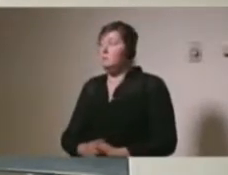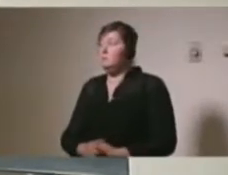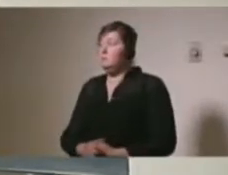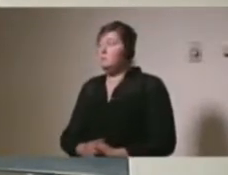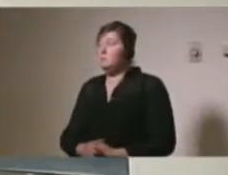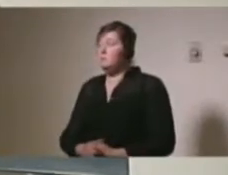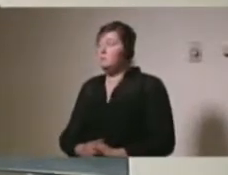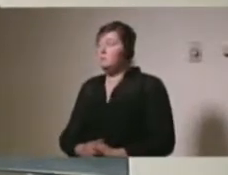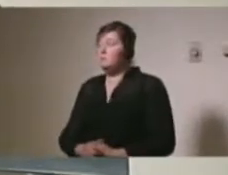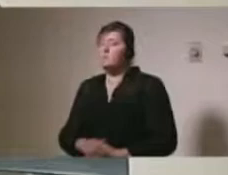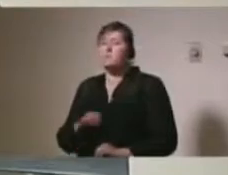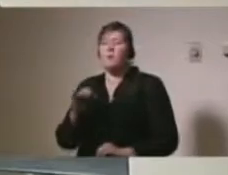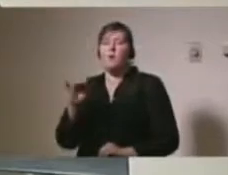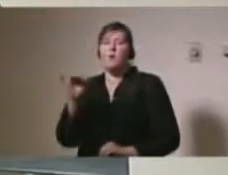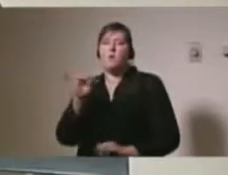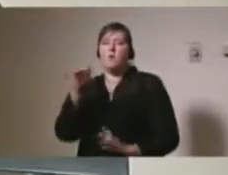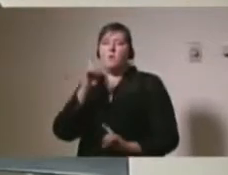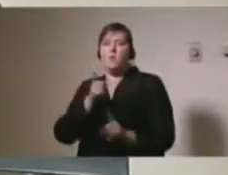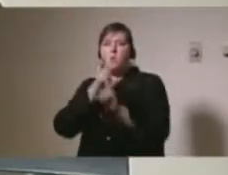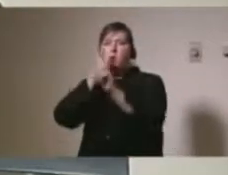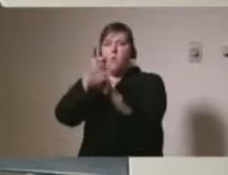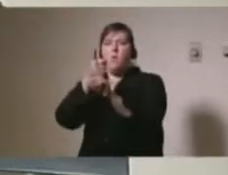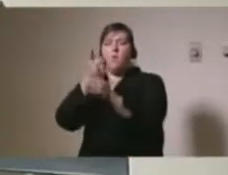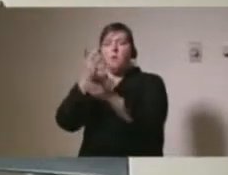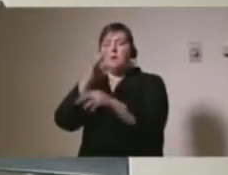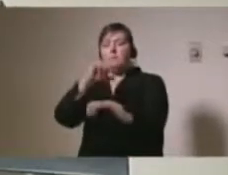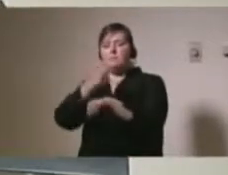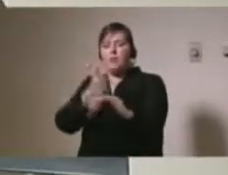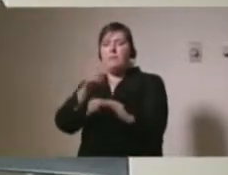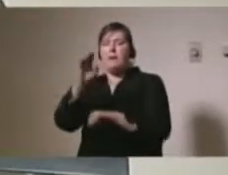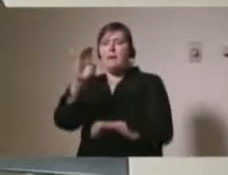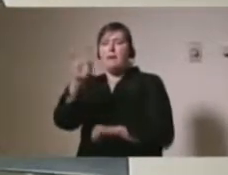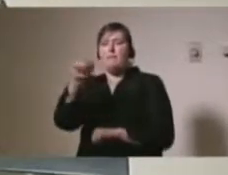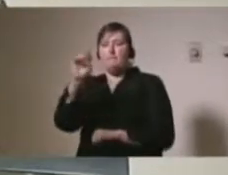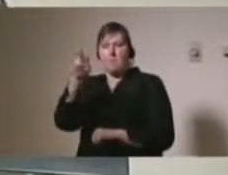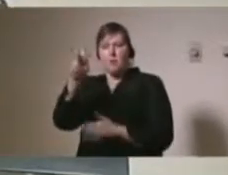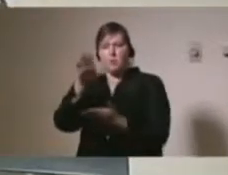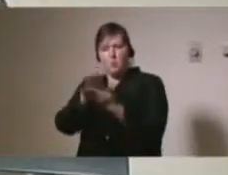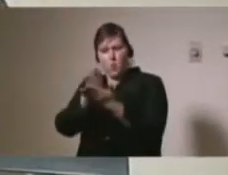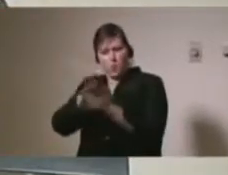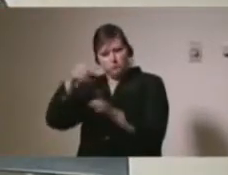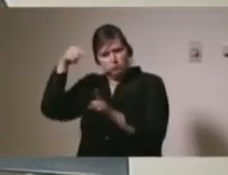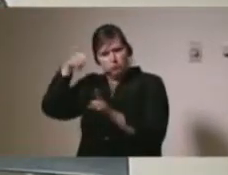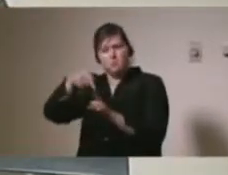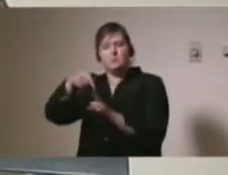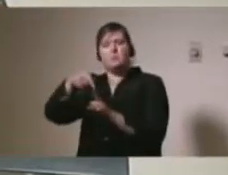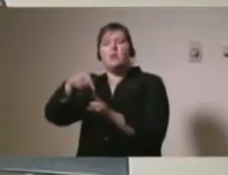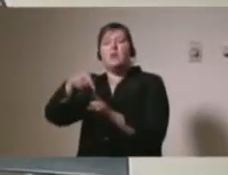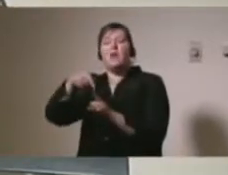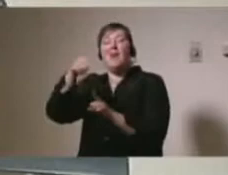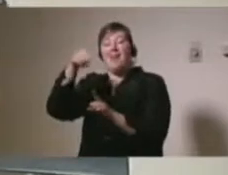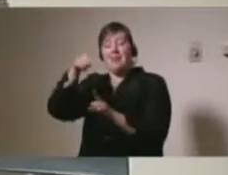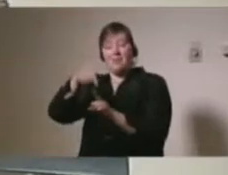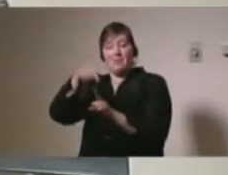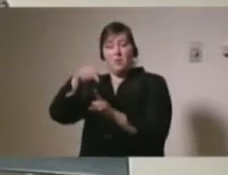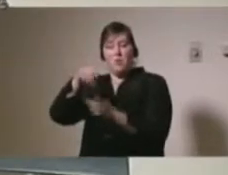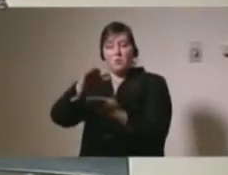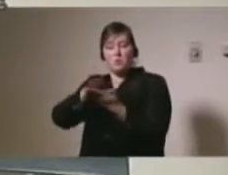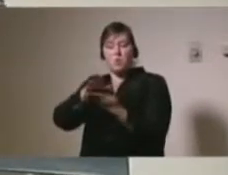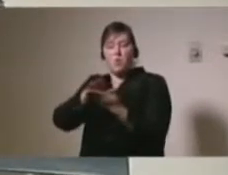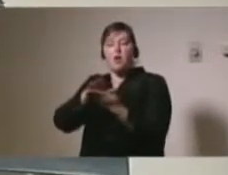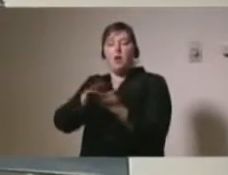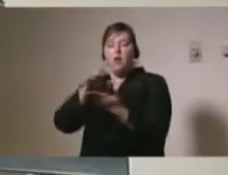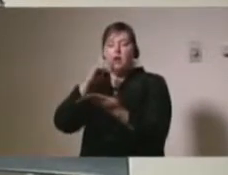to allow better training, and this banking training school will have a